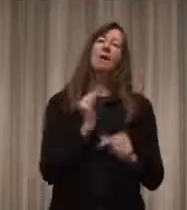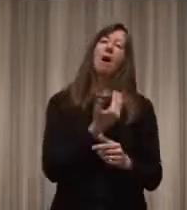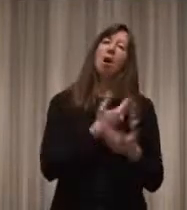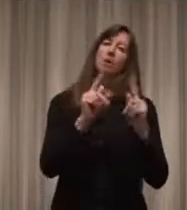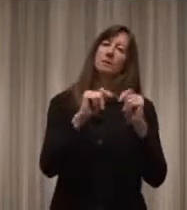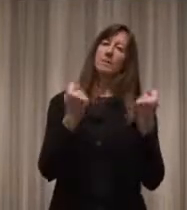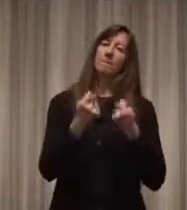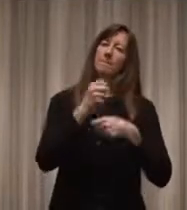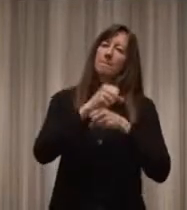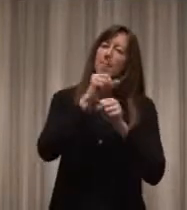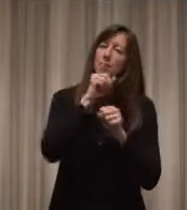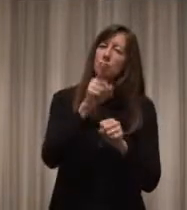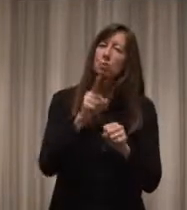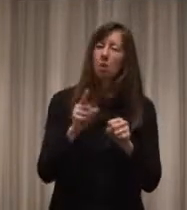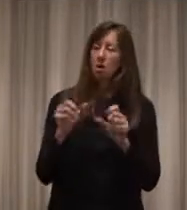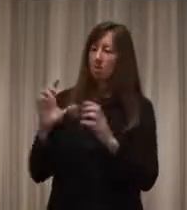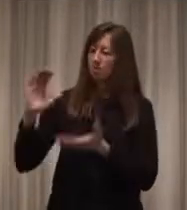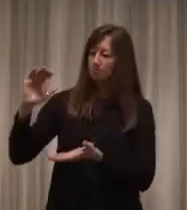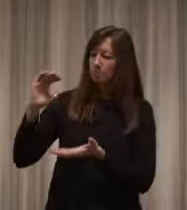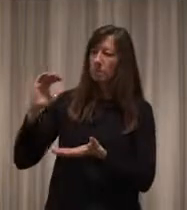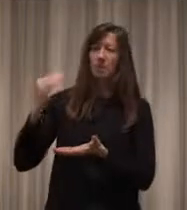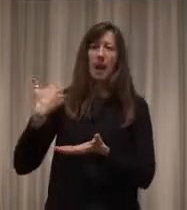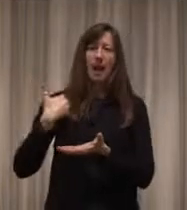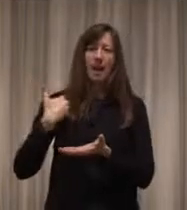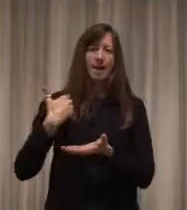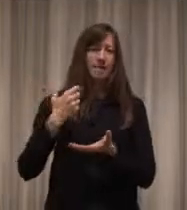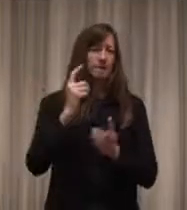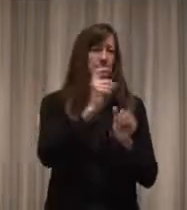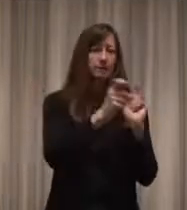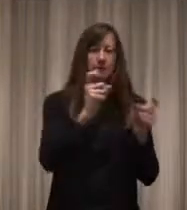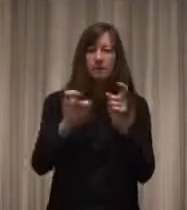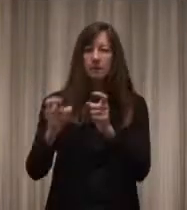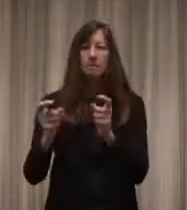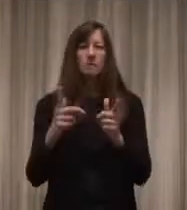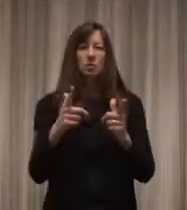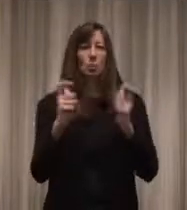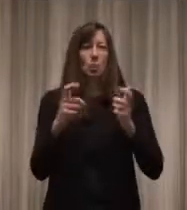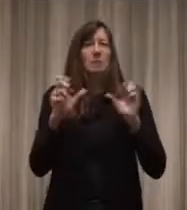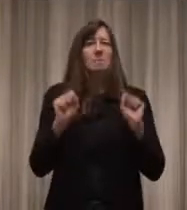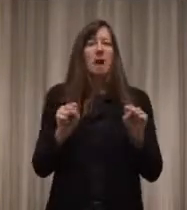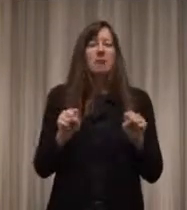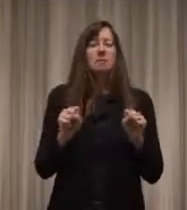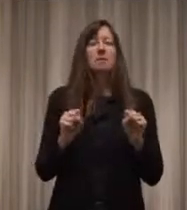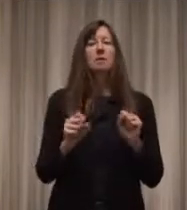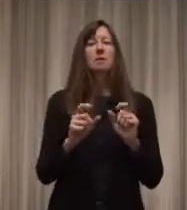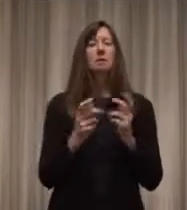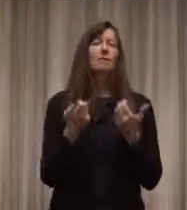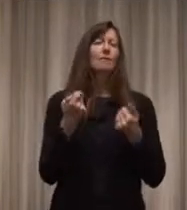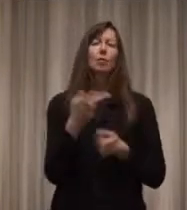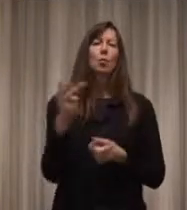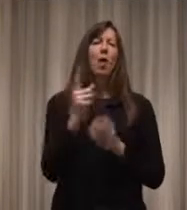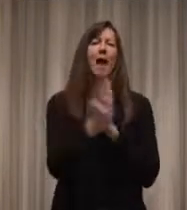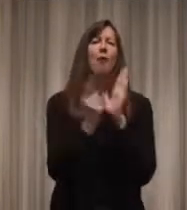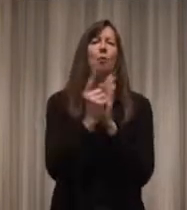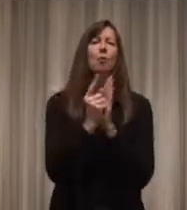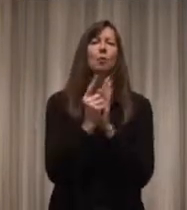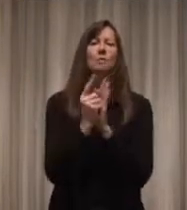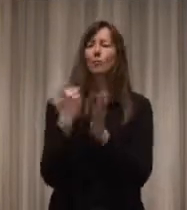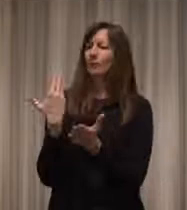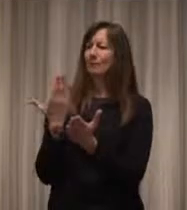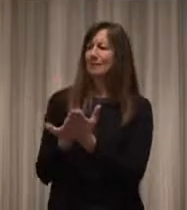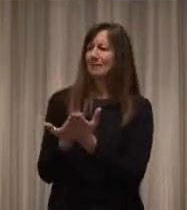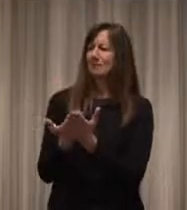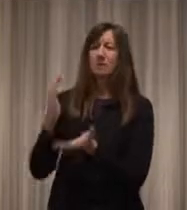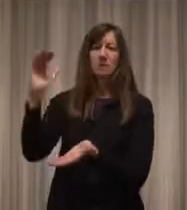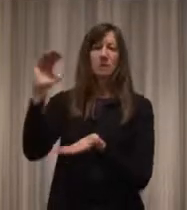what we do have is getting distributed as quickly as possible. We're usually in a matter of hours getting those doses out that we do